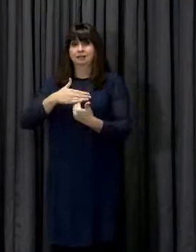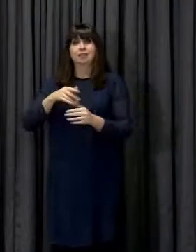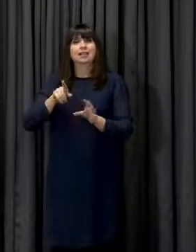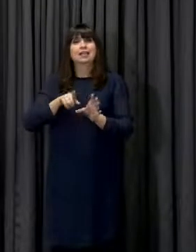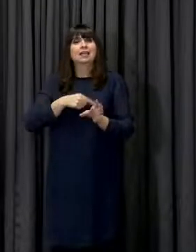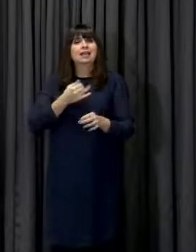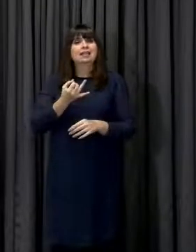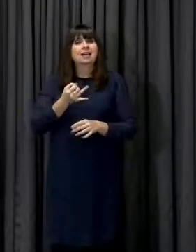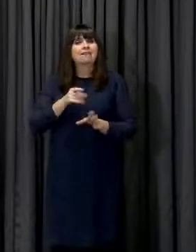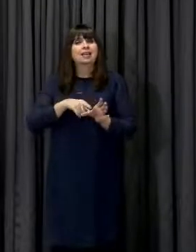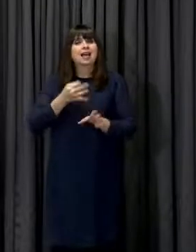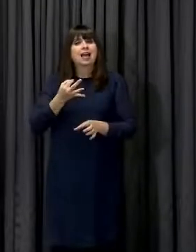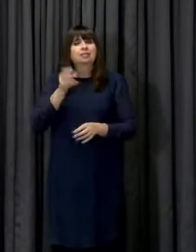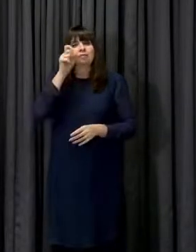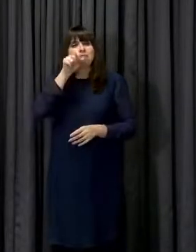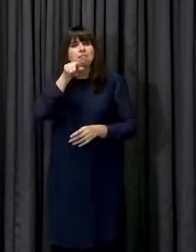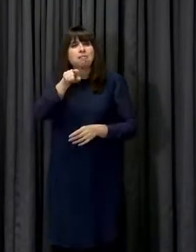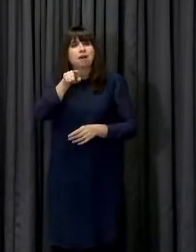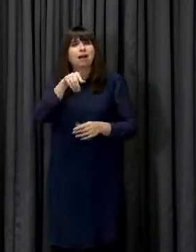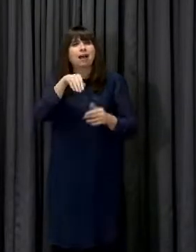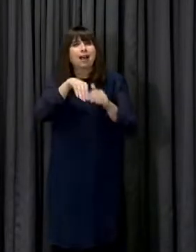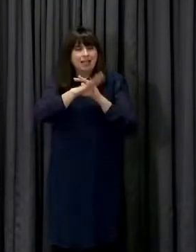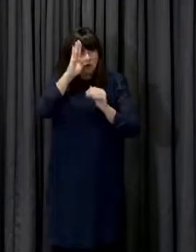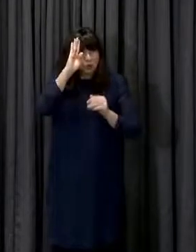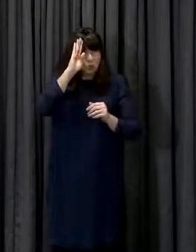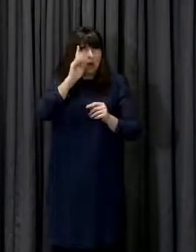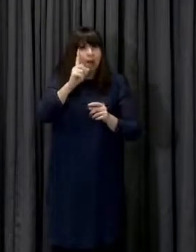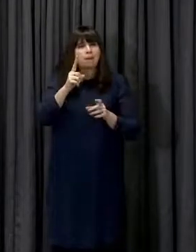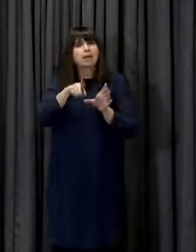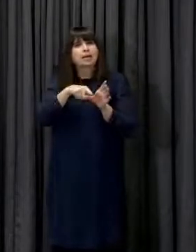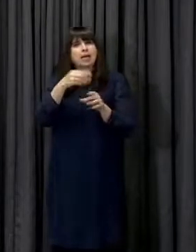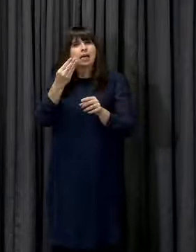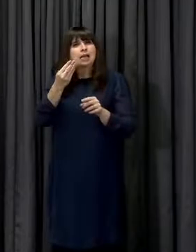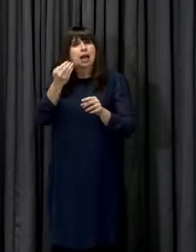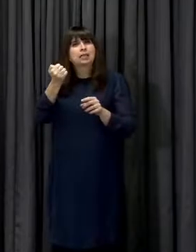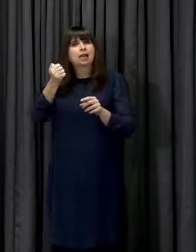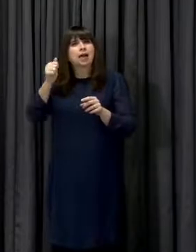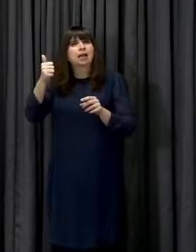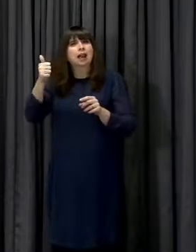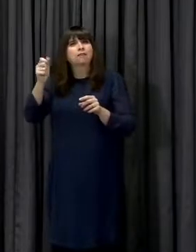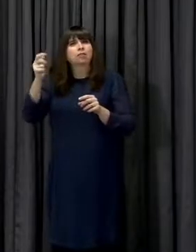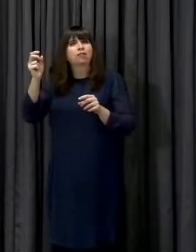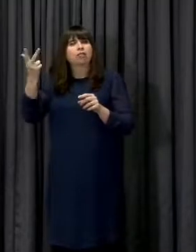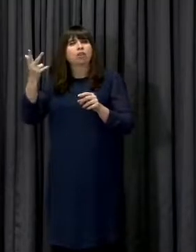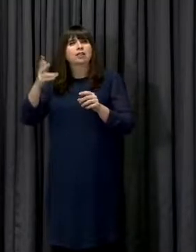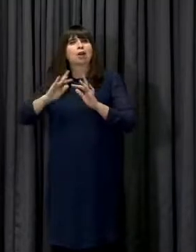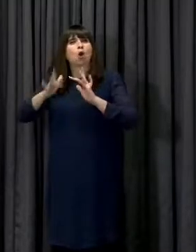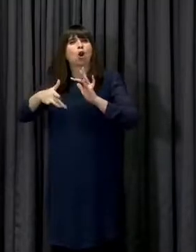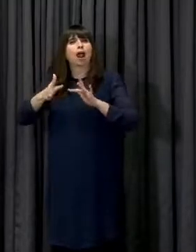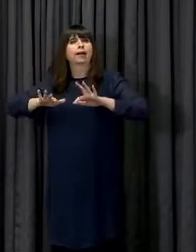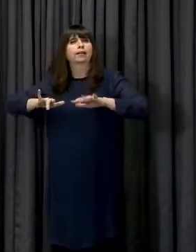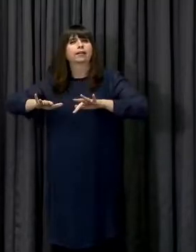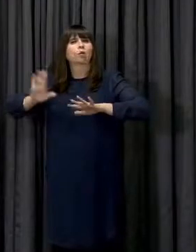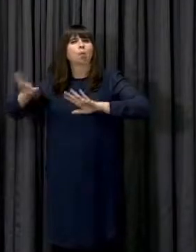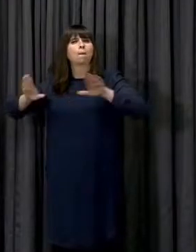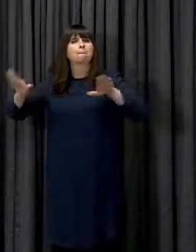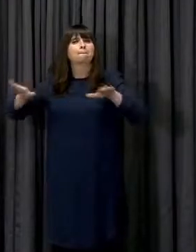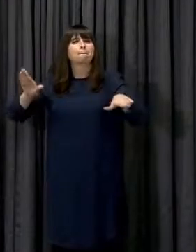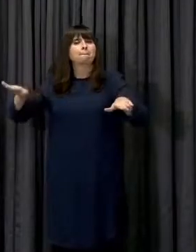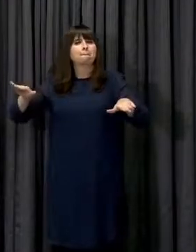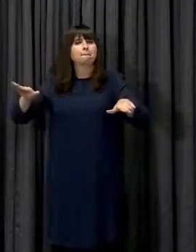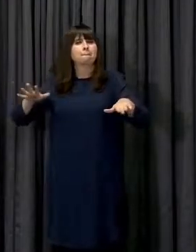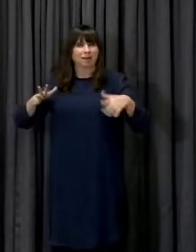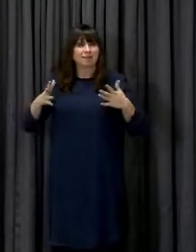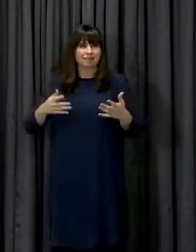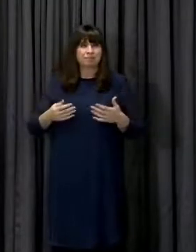7 and 8, as you recall, were in schools, and years 9 and above had online learning. You have to take into account